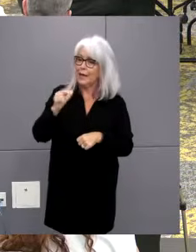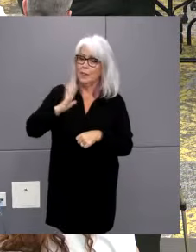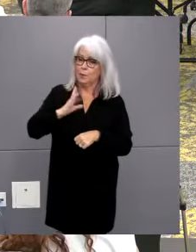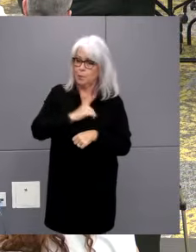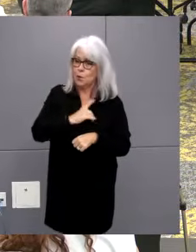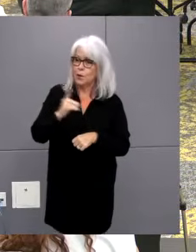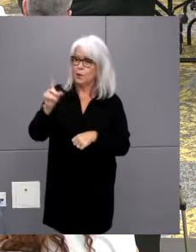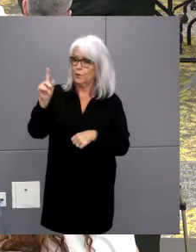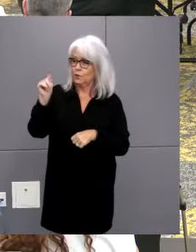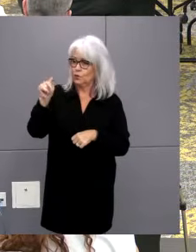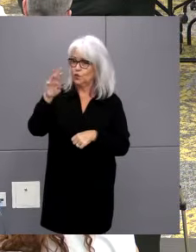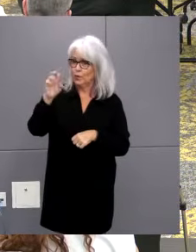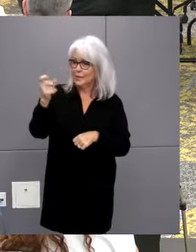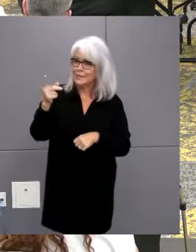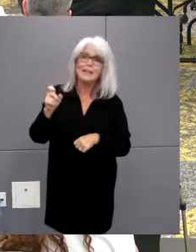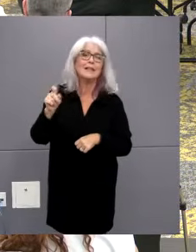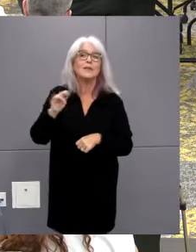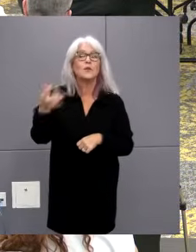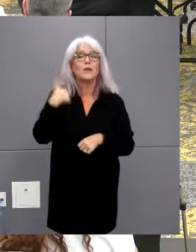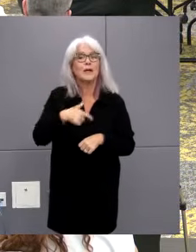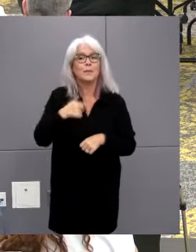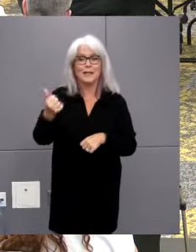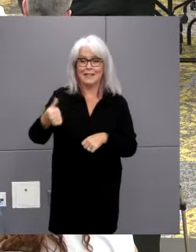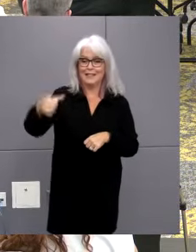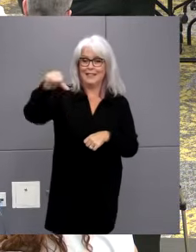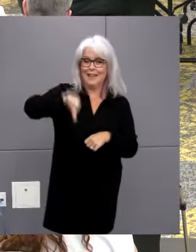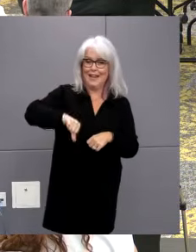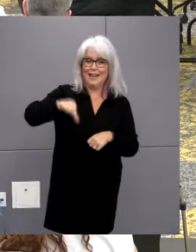to me that we're getting denied this.